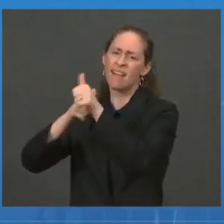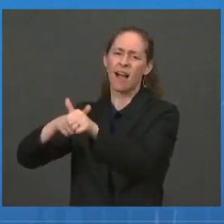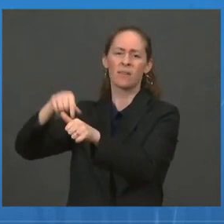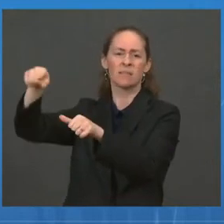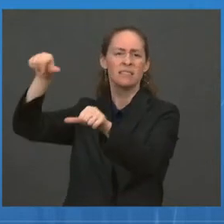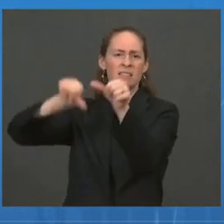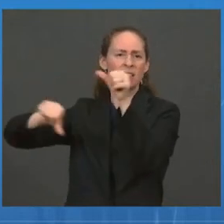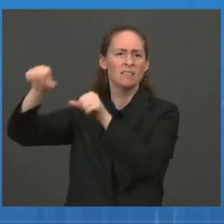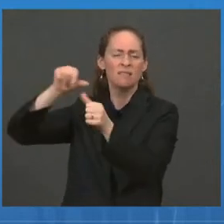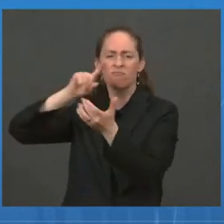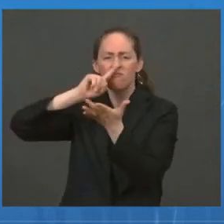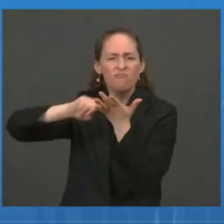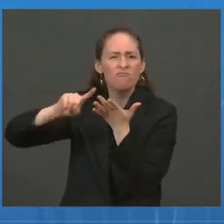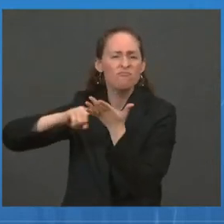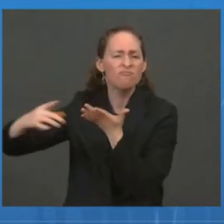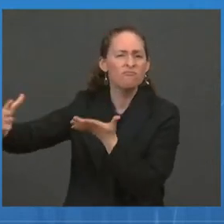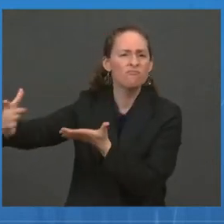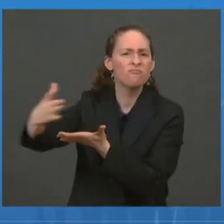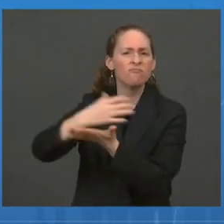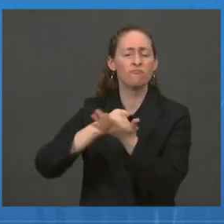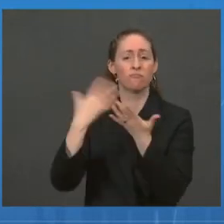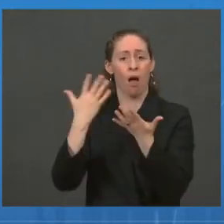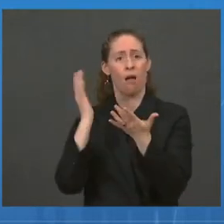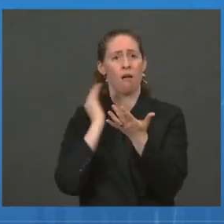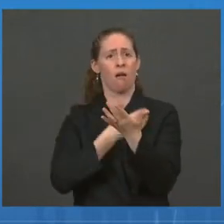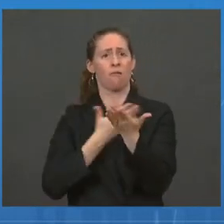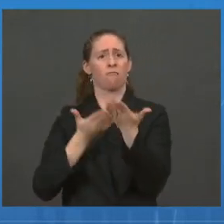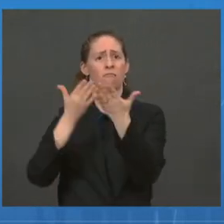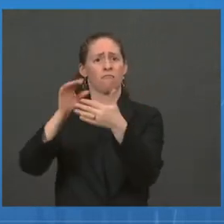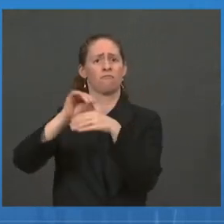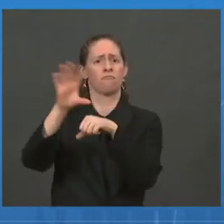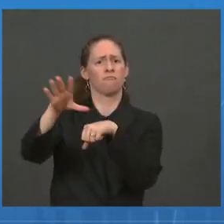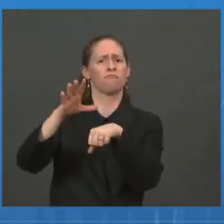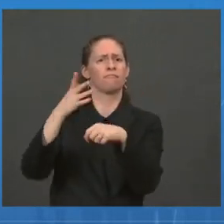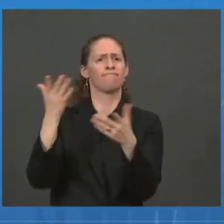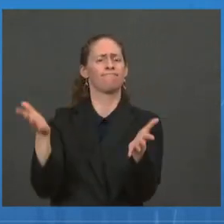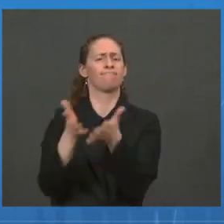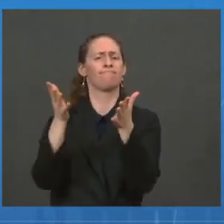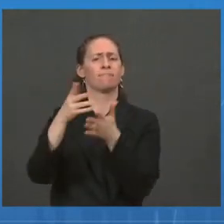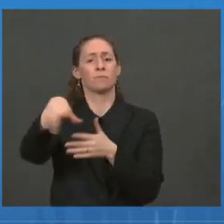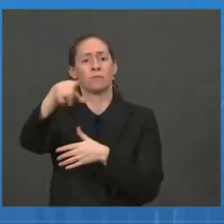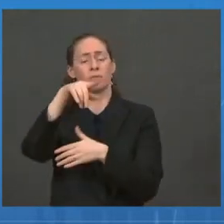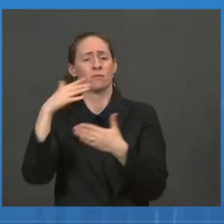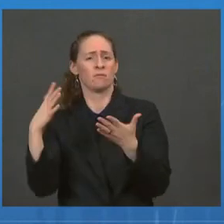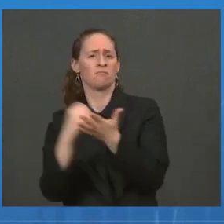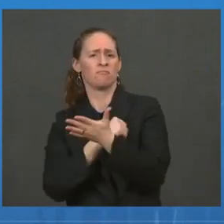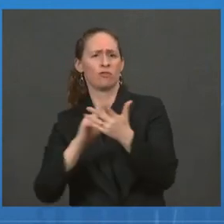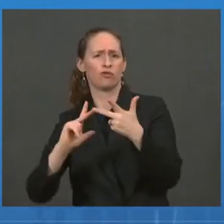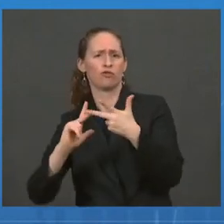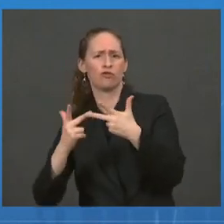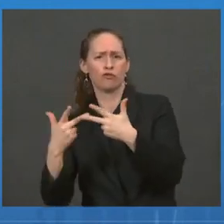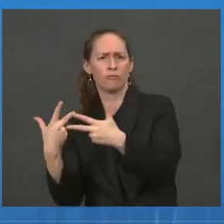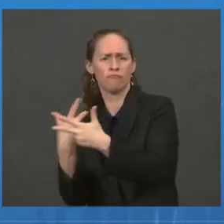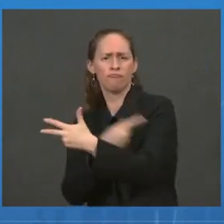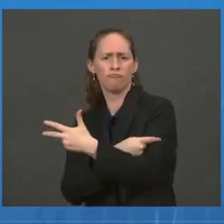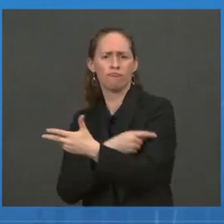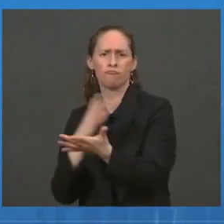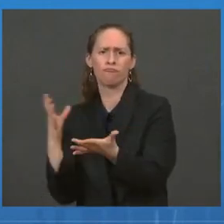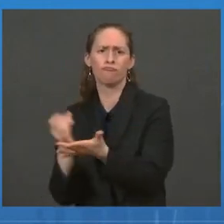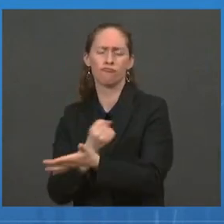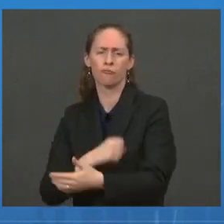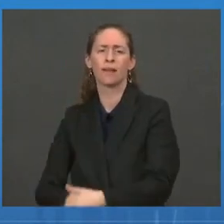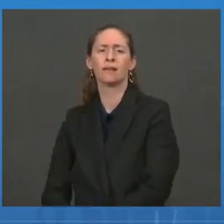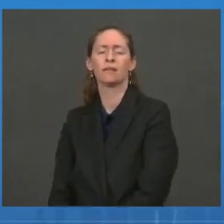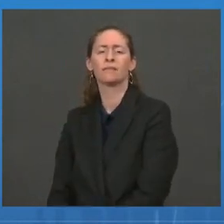is is related to dr fauci's comment that the more mutations you have the more you'd like to bolster your